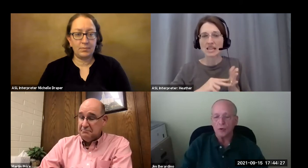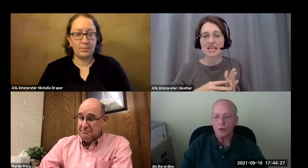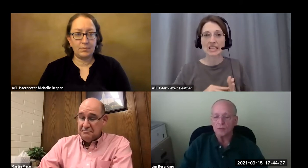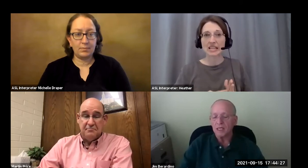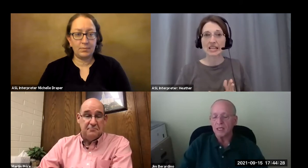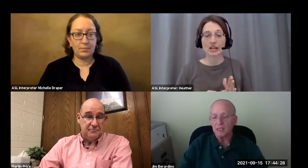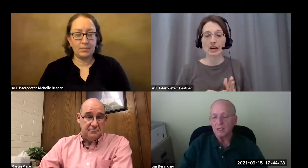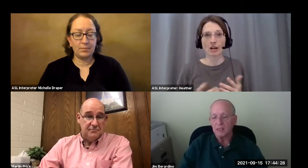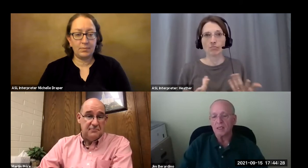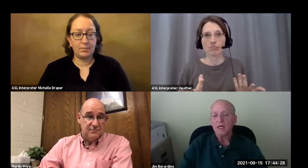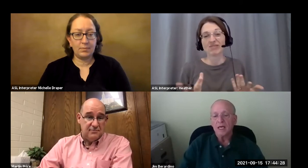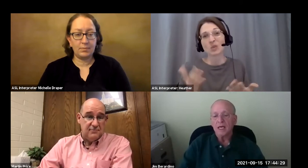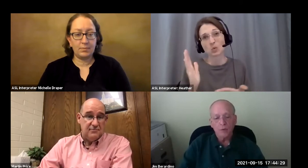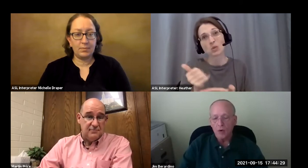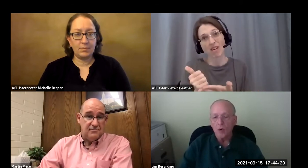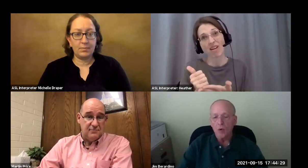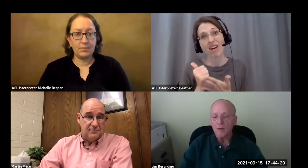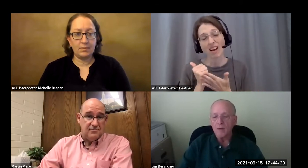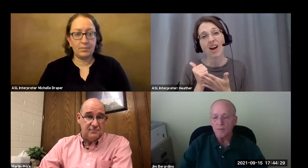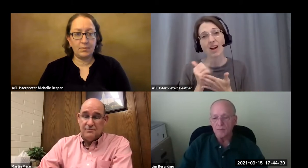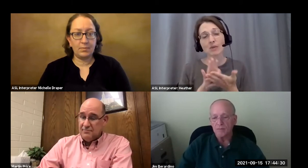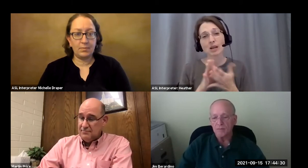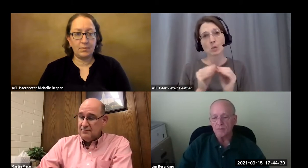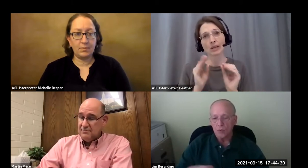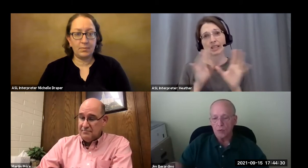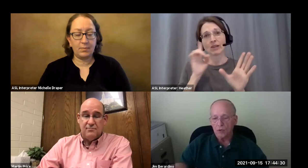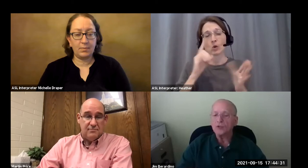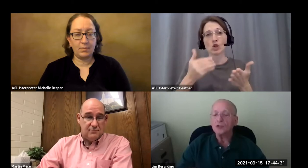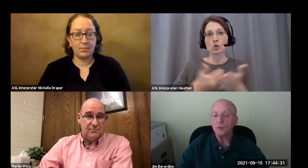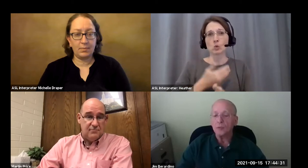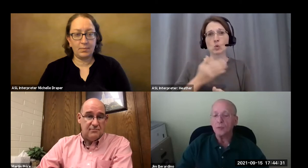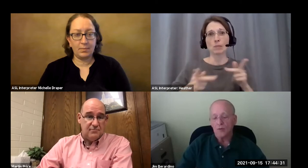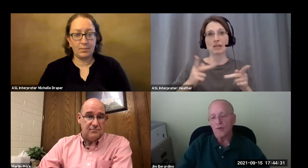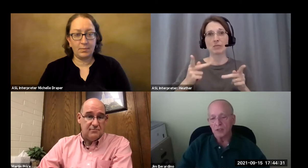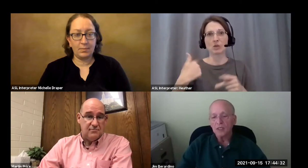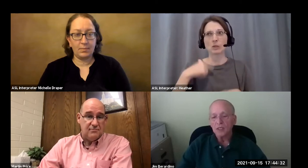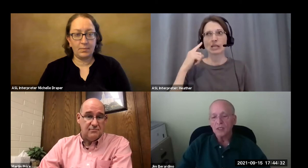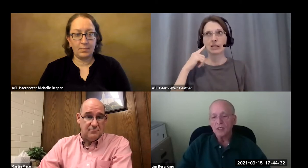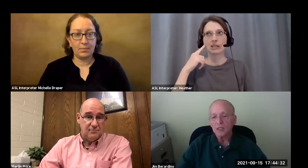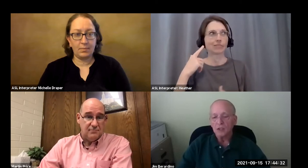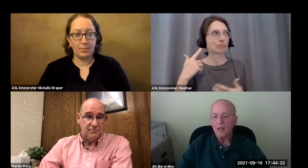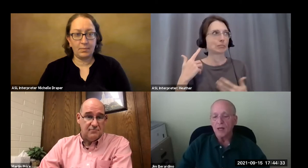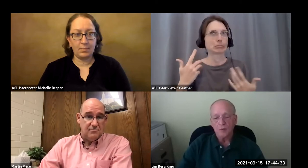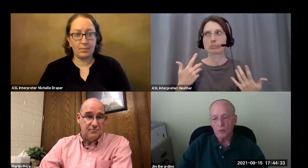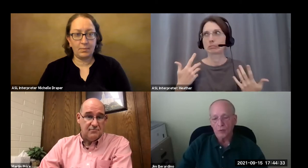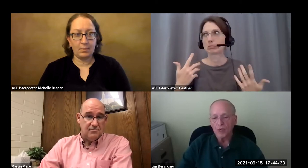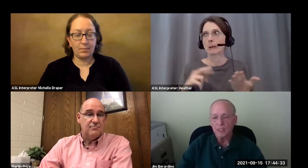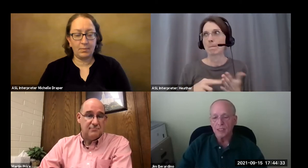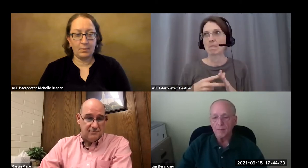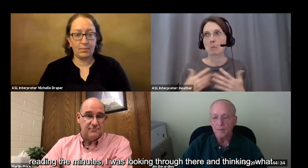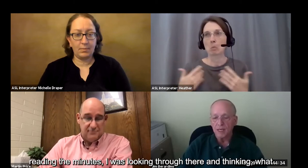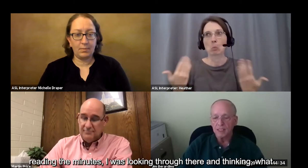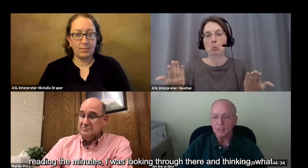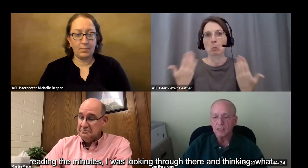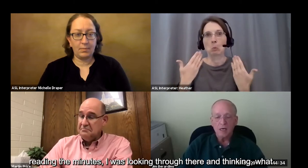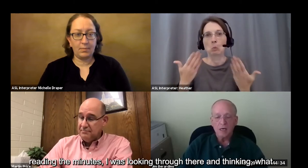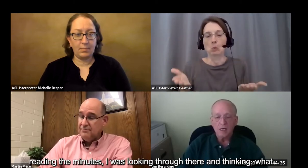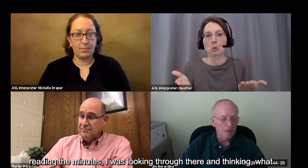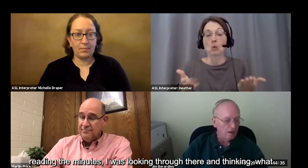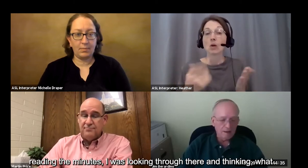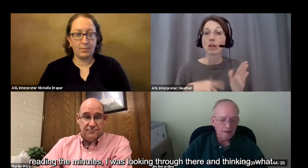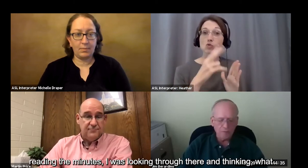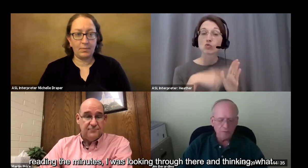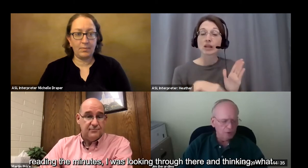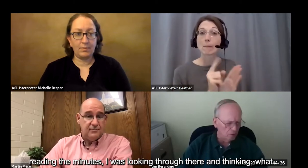terms mean, it would make it a whole lot more usable for us. So even like when we were reading the